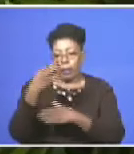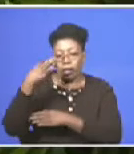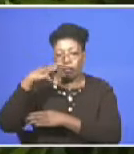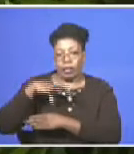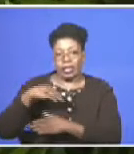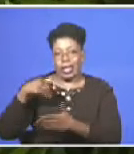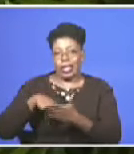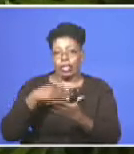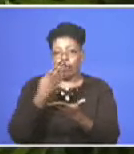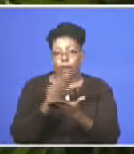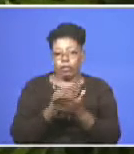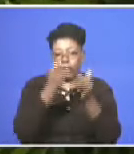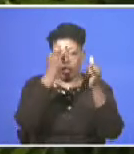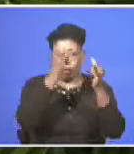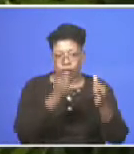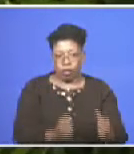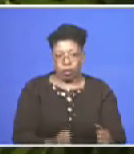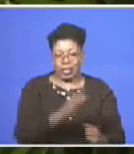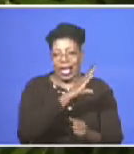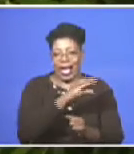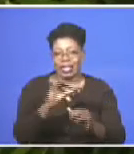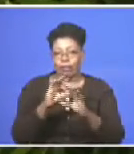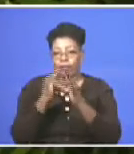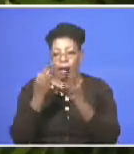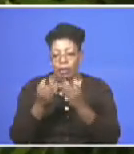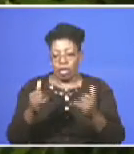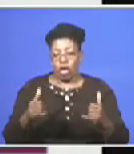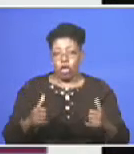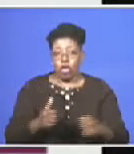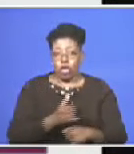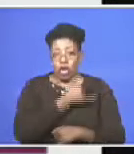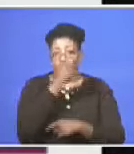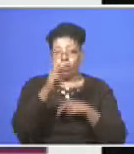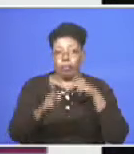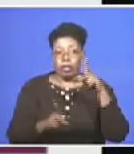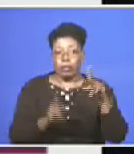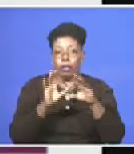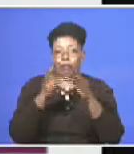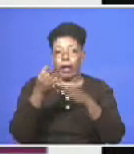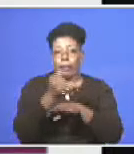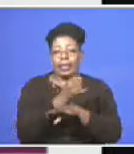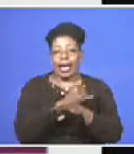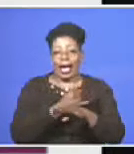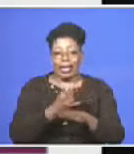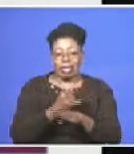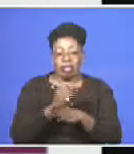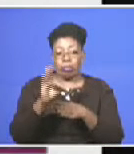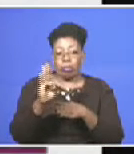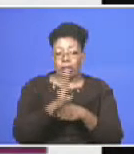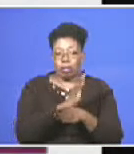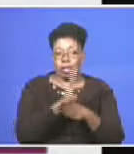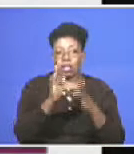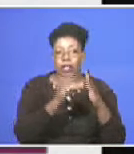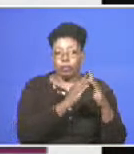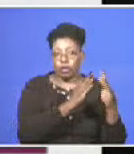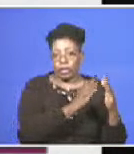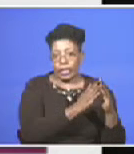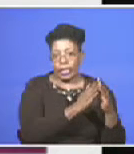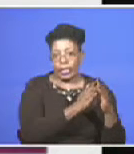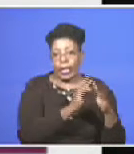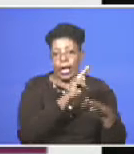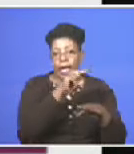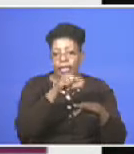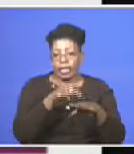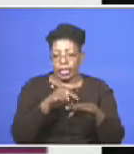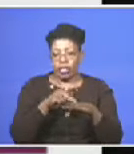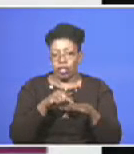budget for individuals and families, young people, the family islands, the business community, and the nation